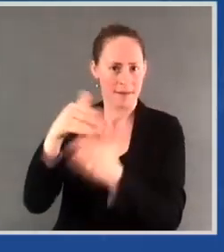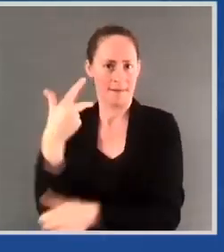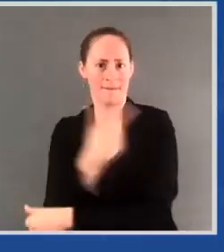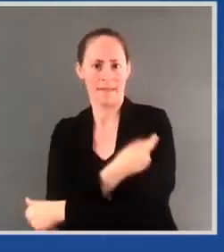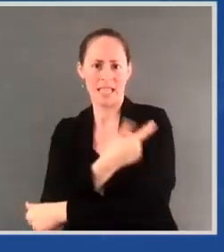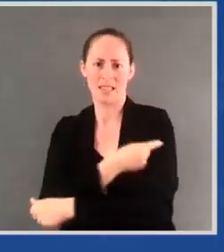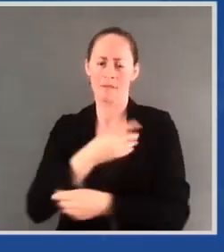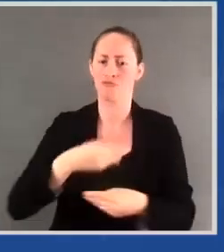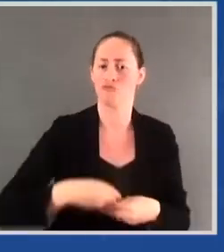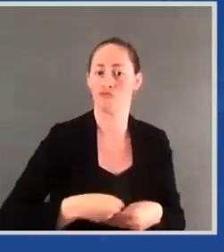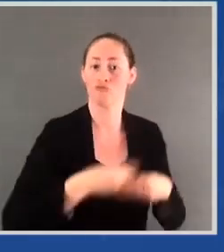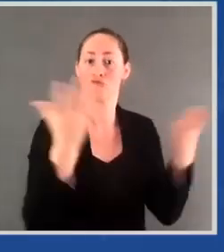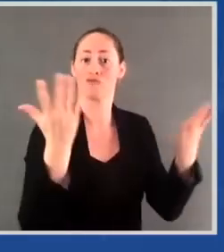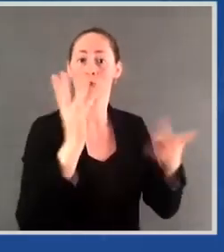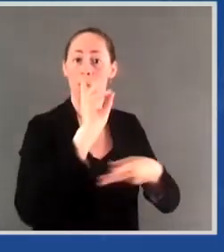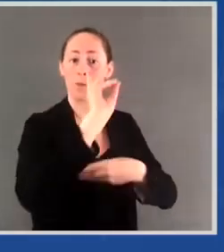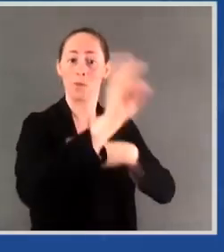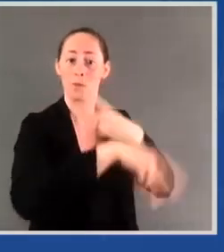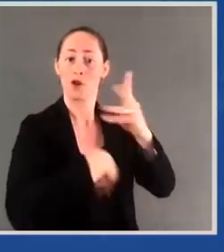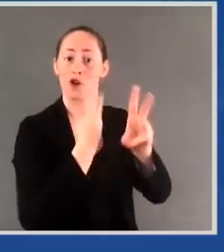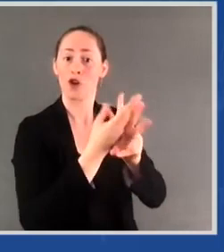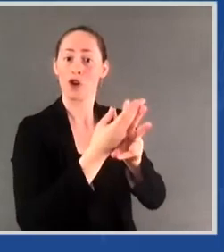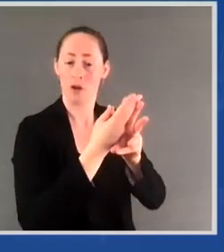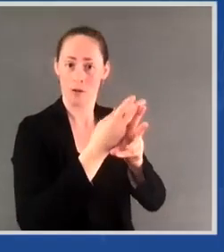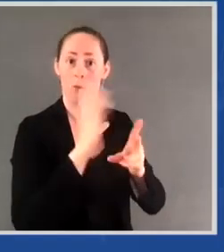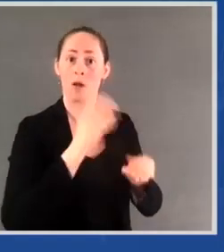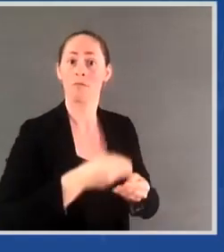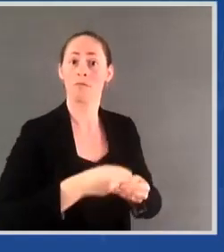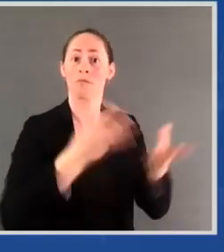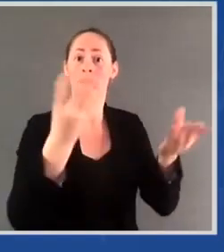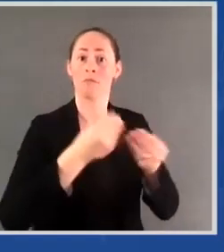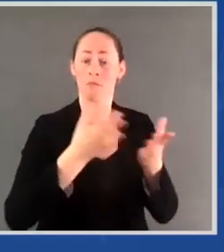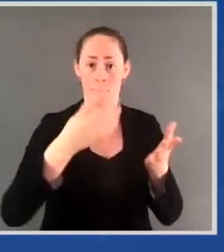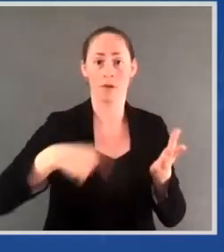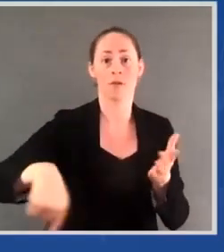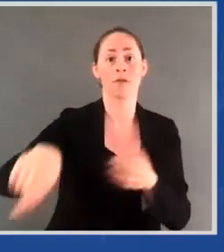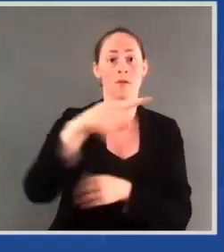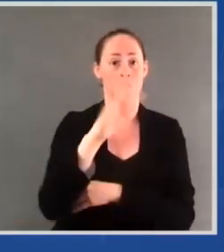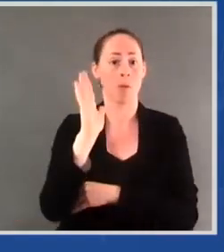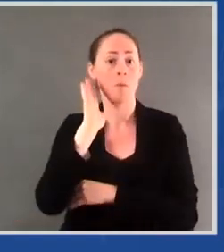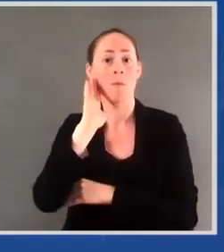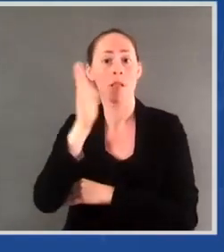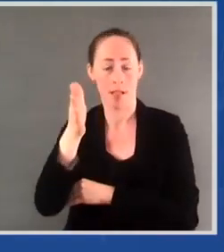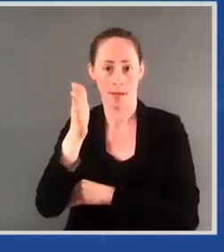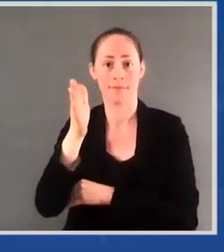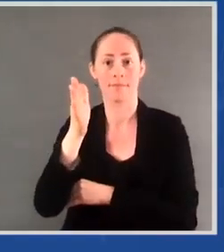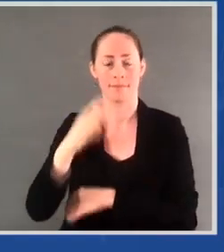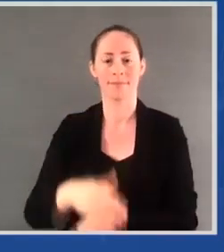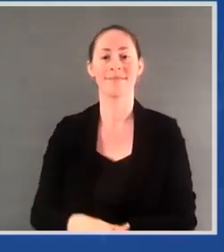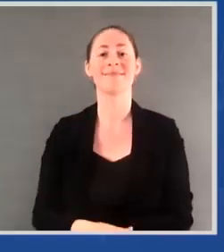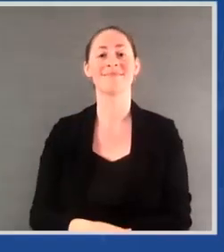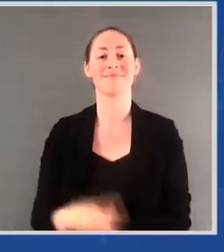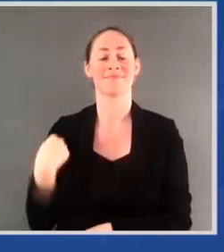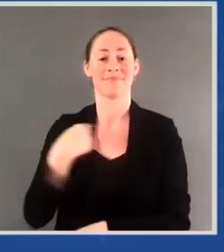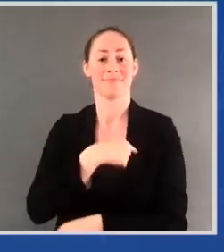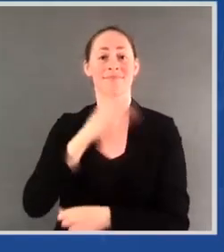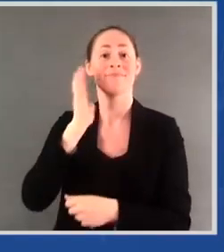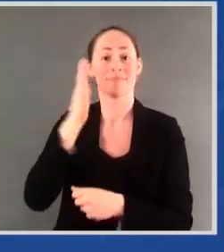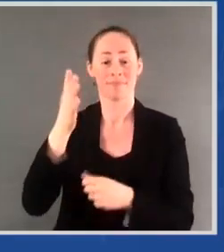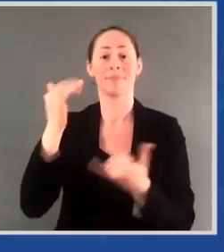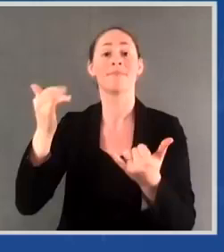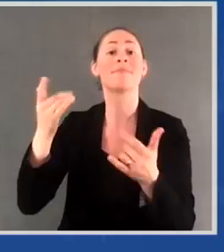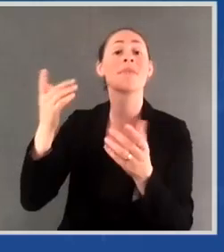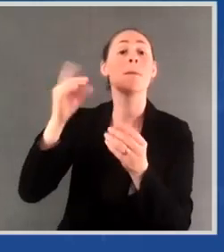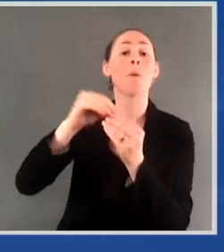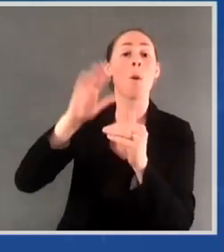We developed and deployed over 9,000 federal personnel, including 5,100 active